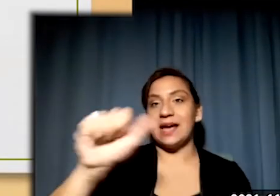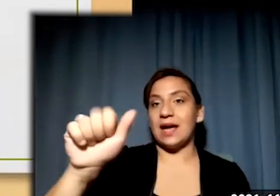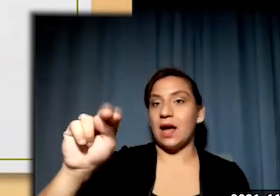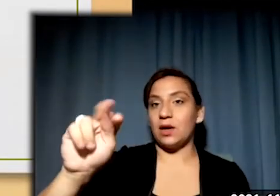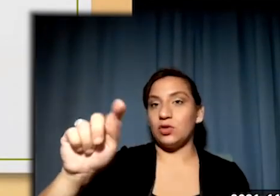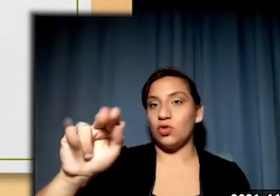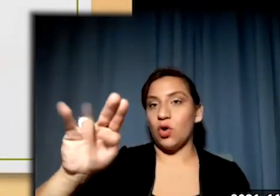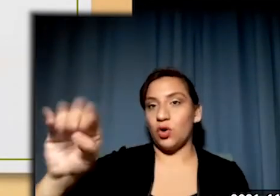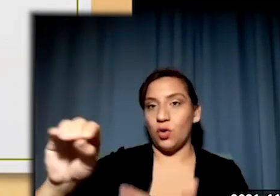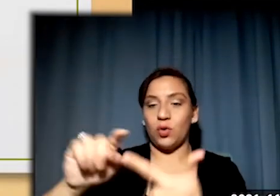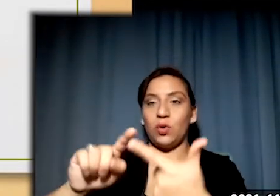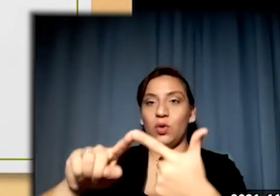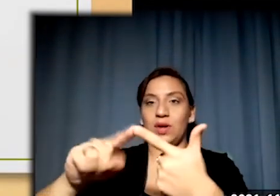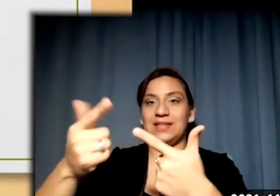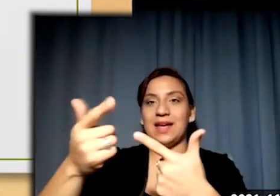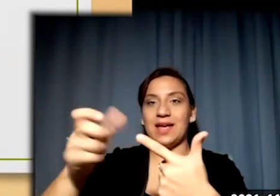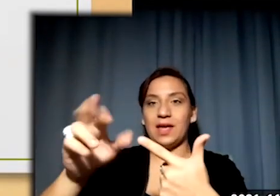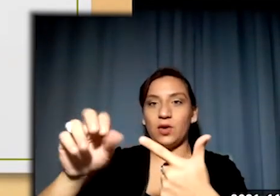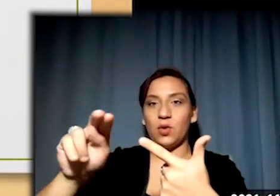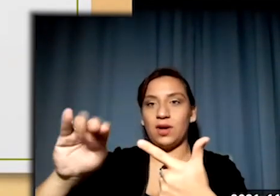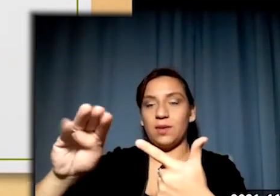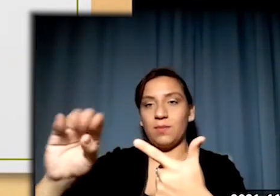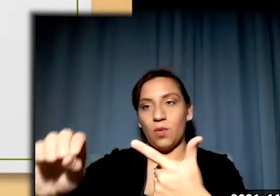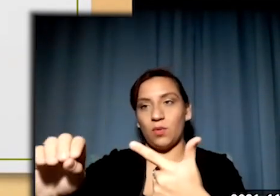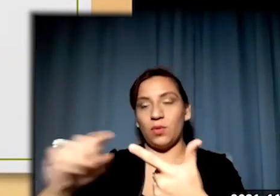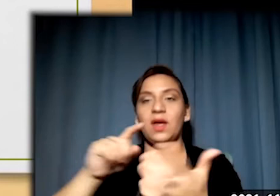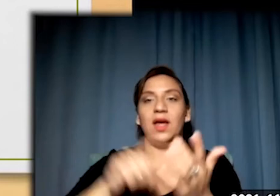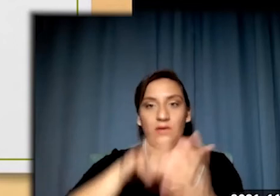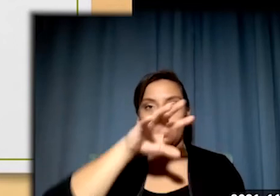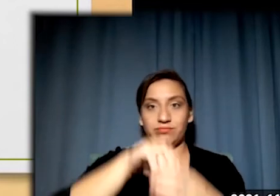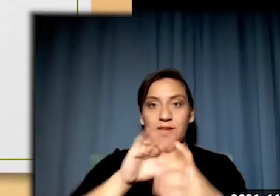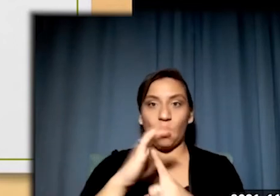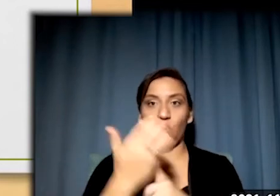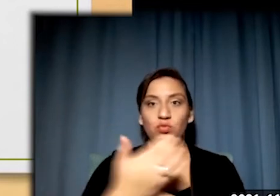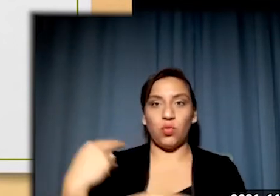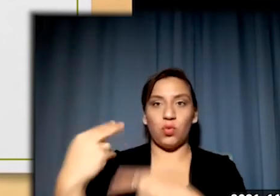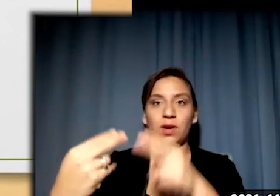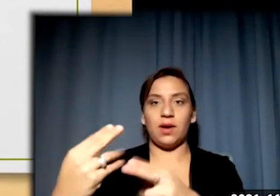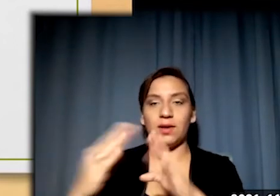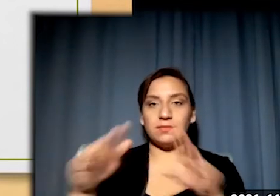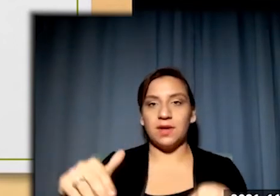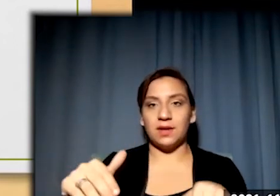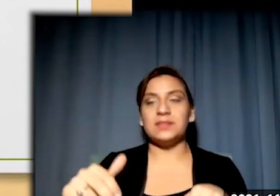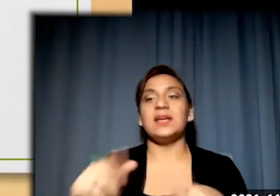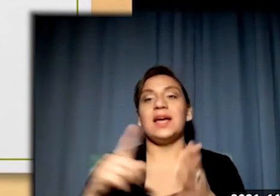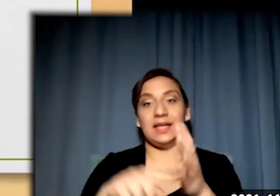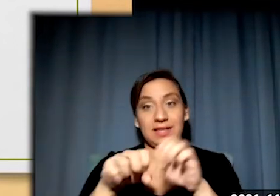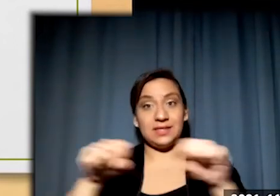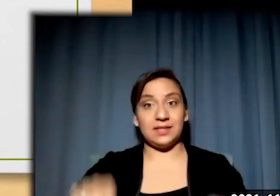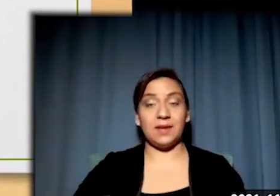the Midway defense line. This system was tested during the British attack